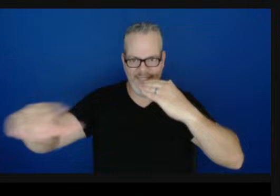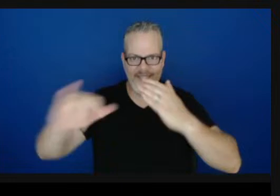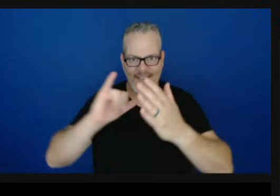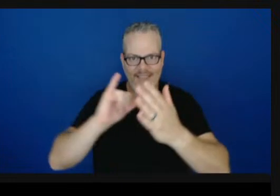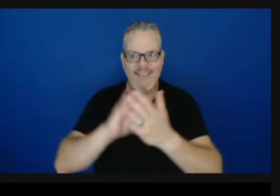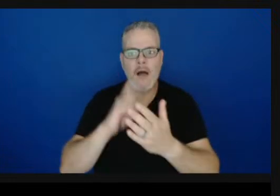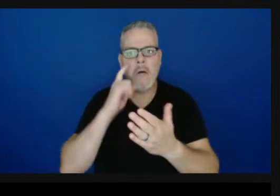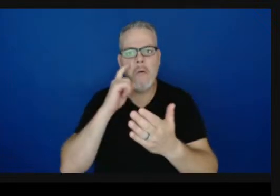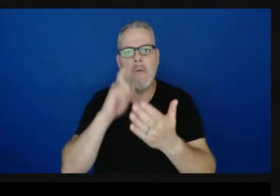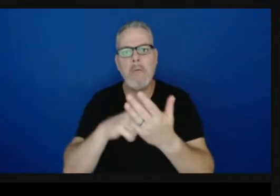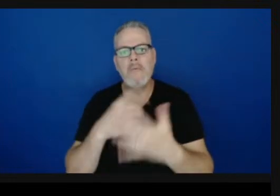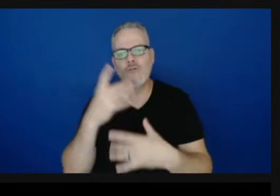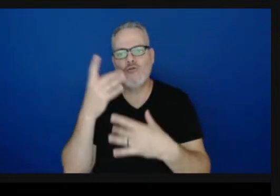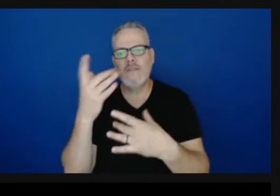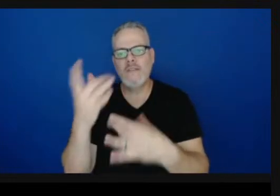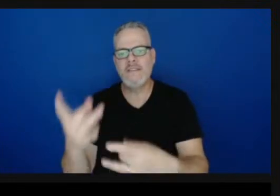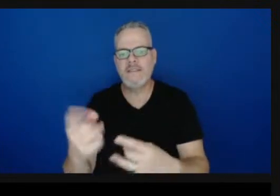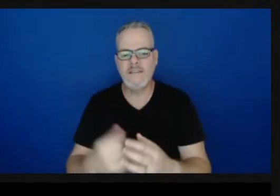here.